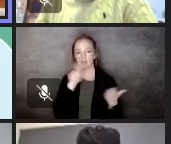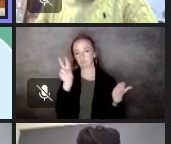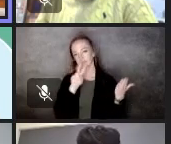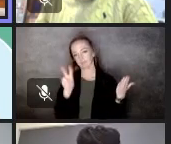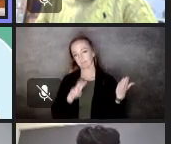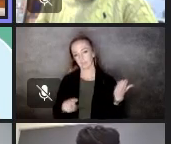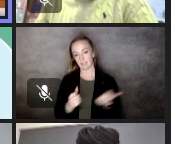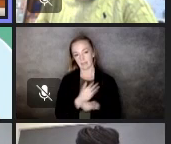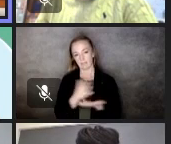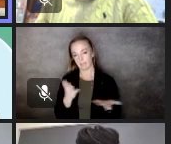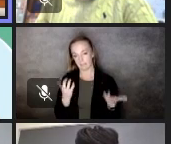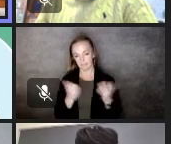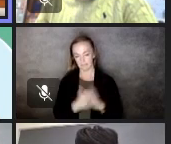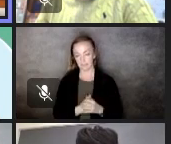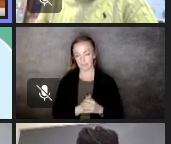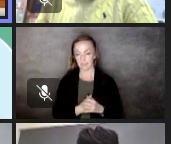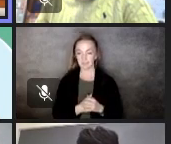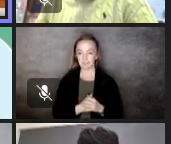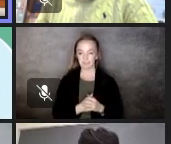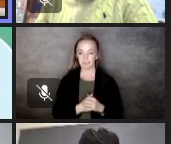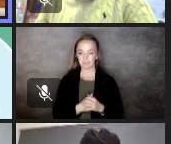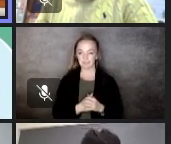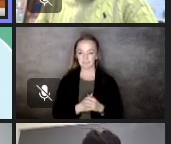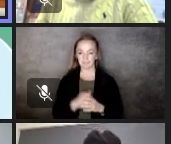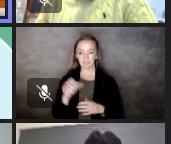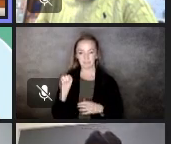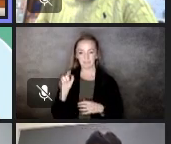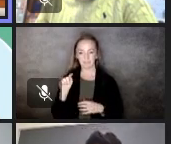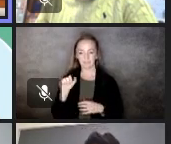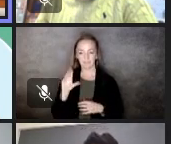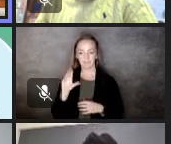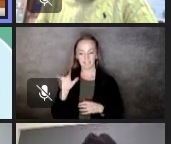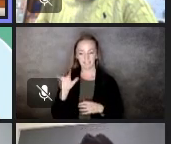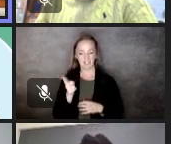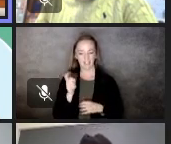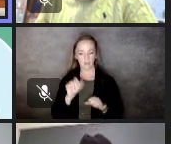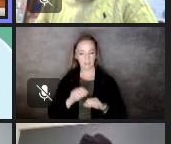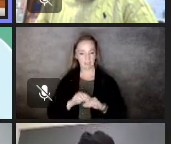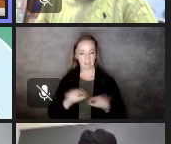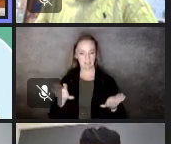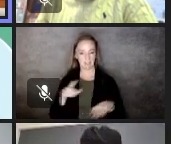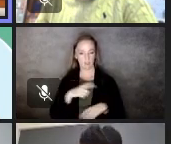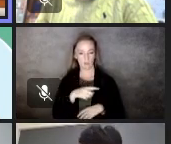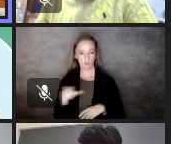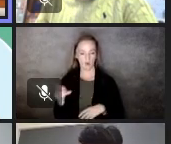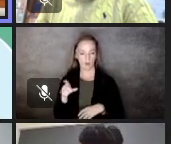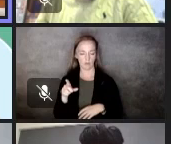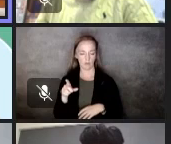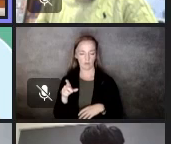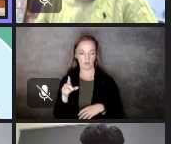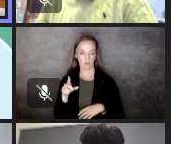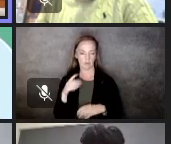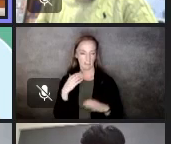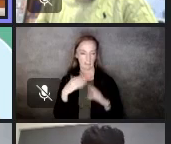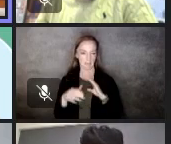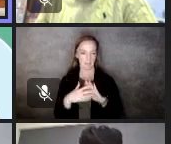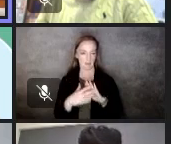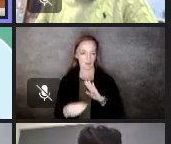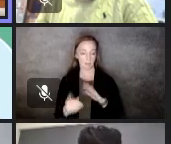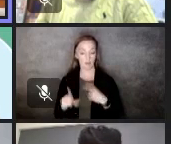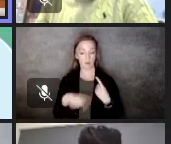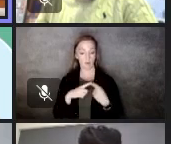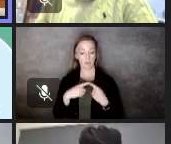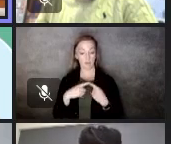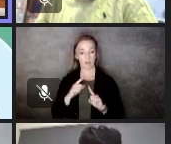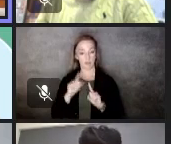you. Stacy can send it to you, I think, if you would like a copy of this. When I went to the national conference